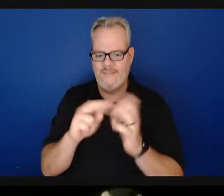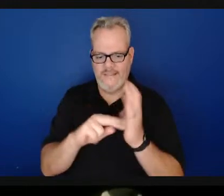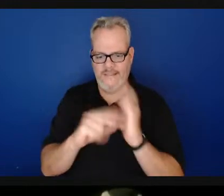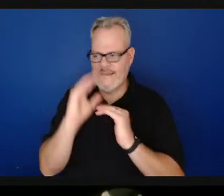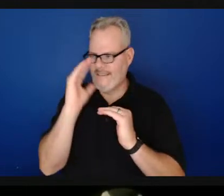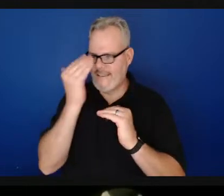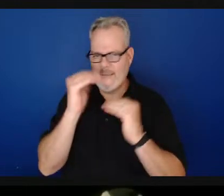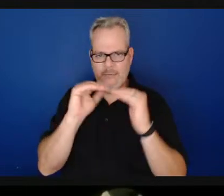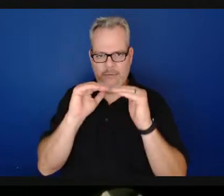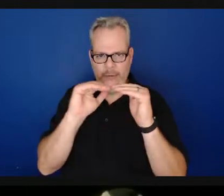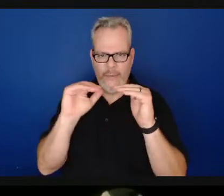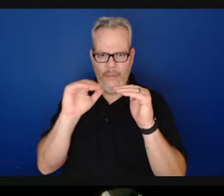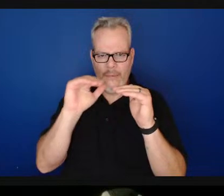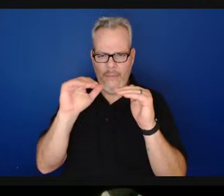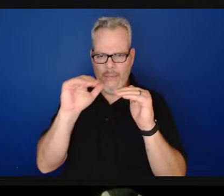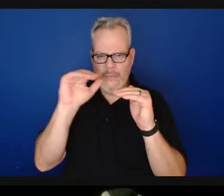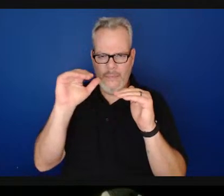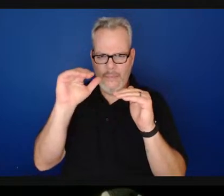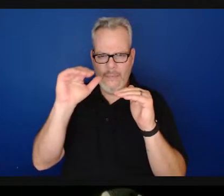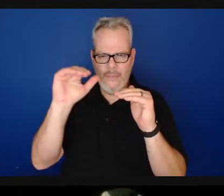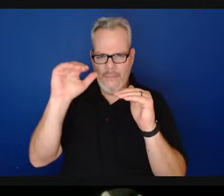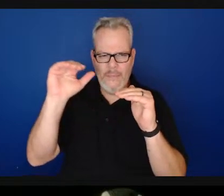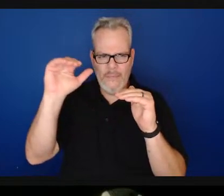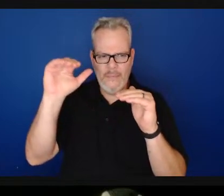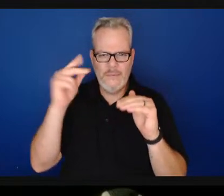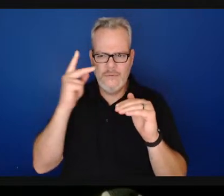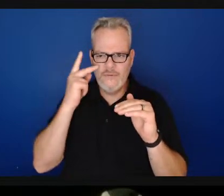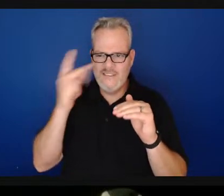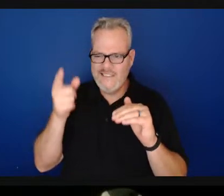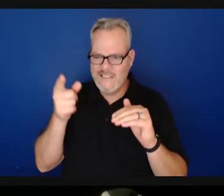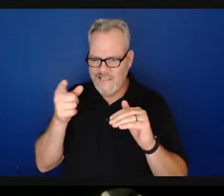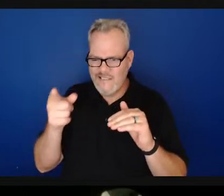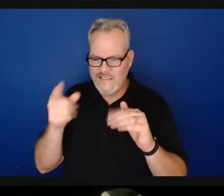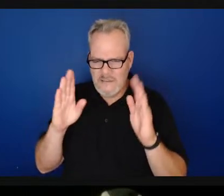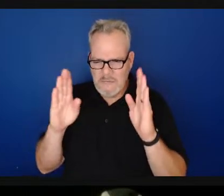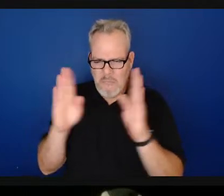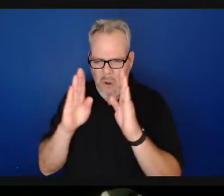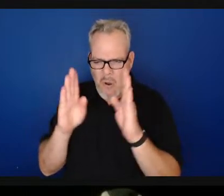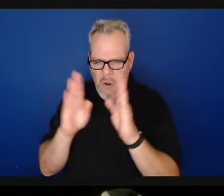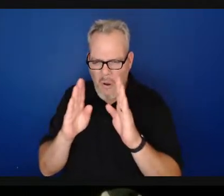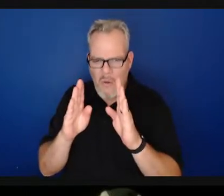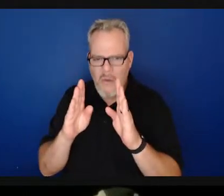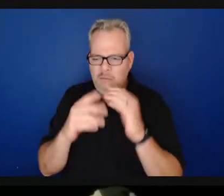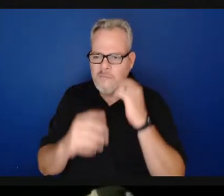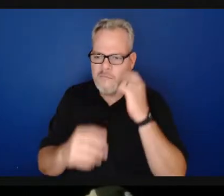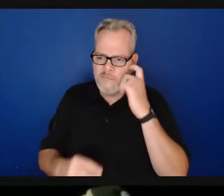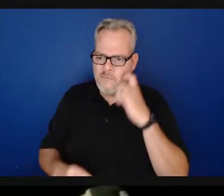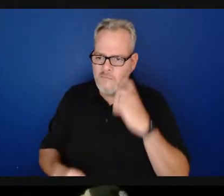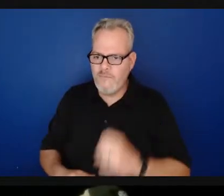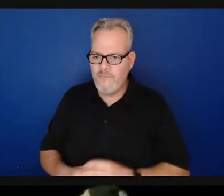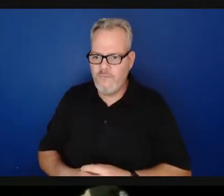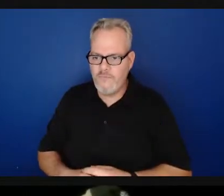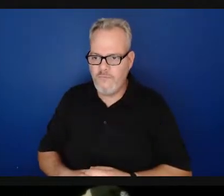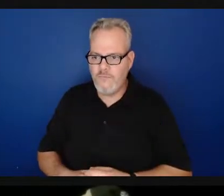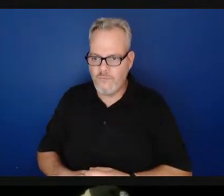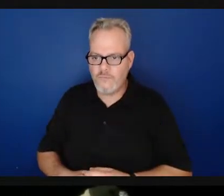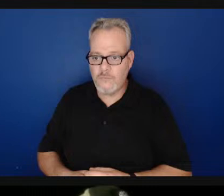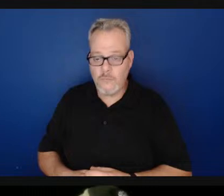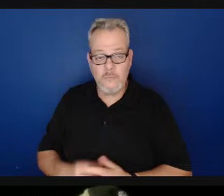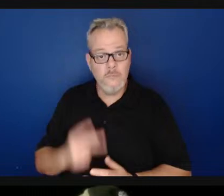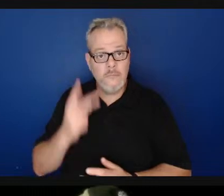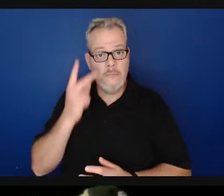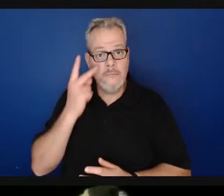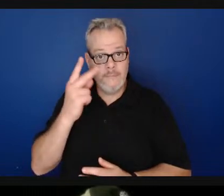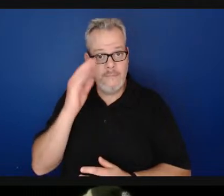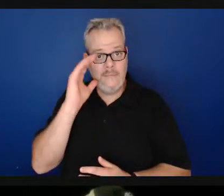wiggle. Zoom it in more for those with small screens. But yeah, it looks like it's fairly steady, right?